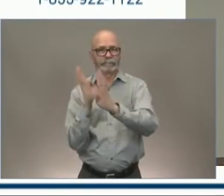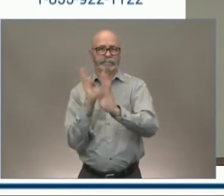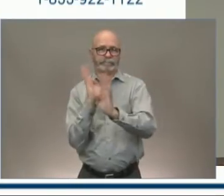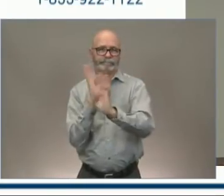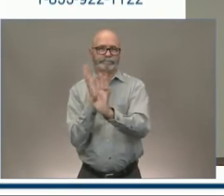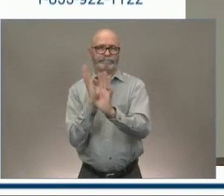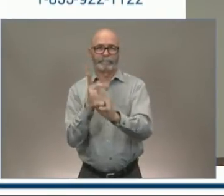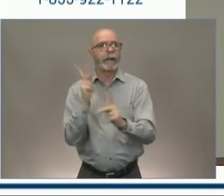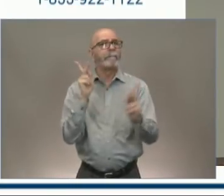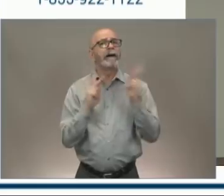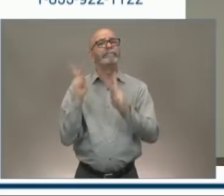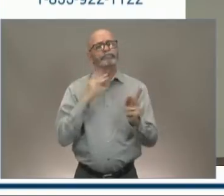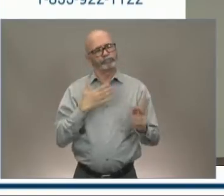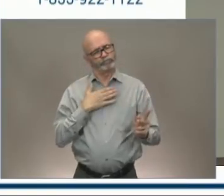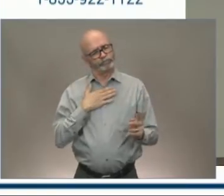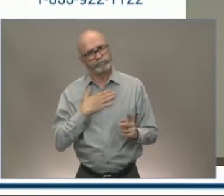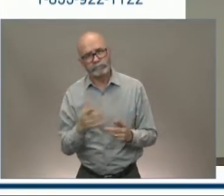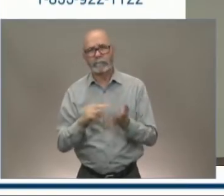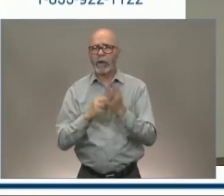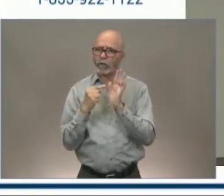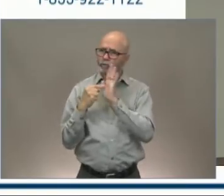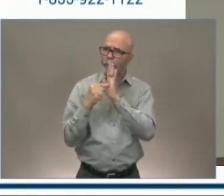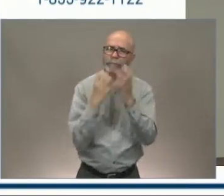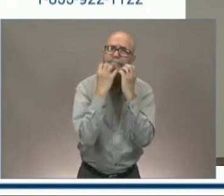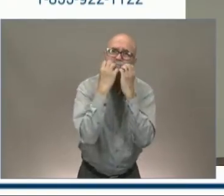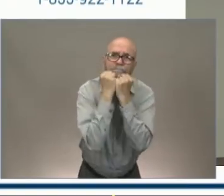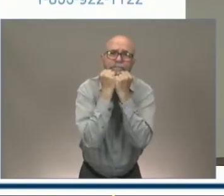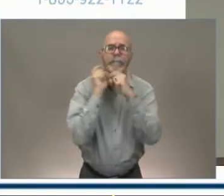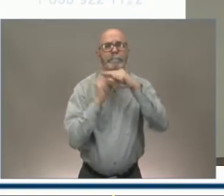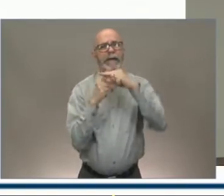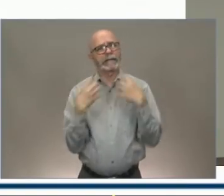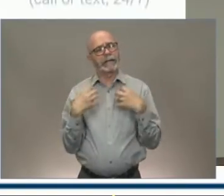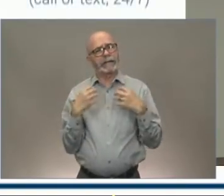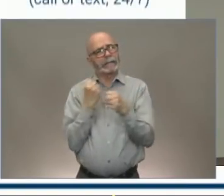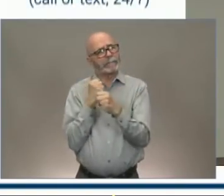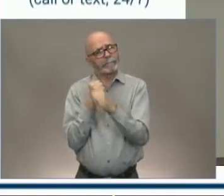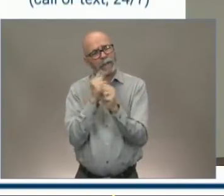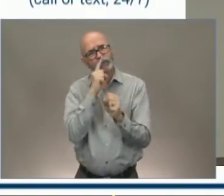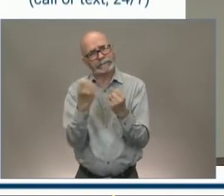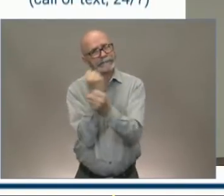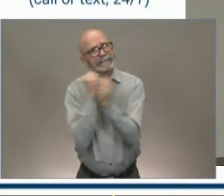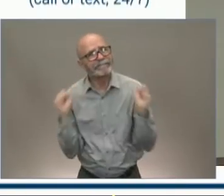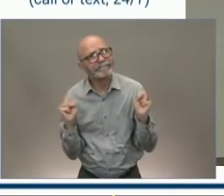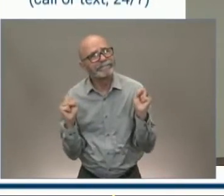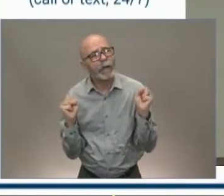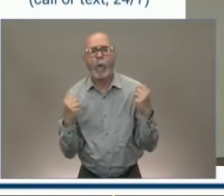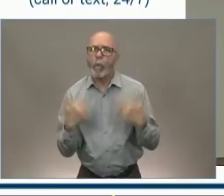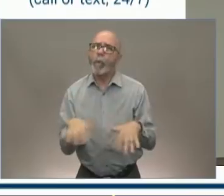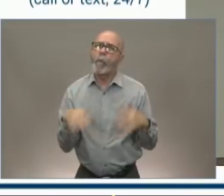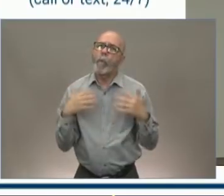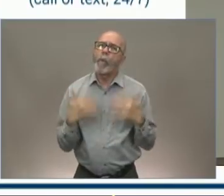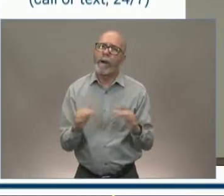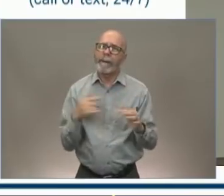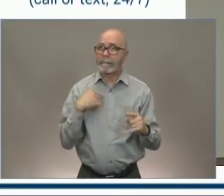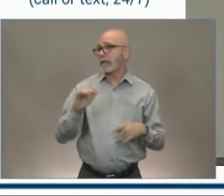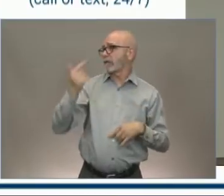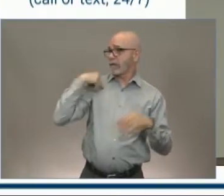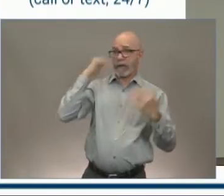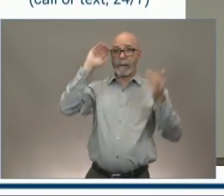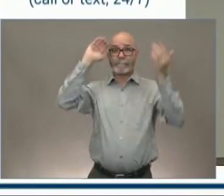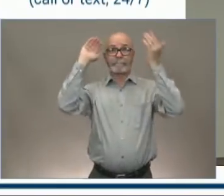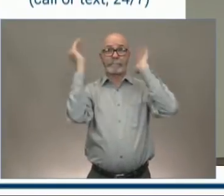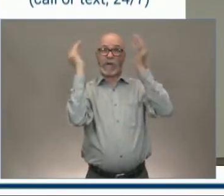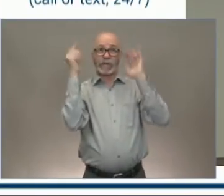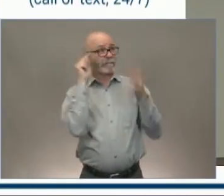keep themselves and their communities safe from COVID-19. Just as a bit of an interesting comparison, that more people